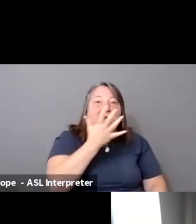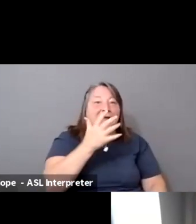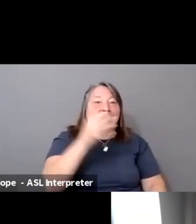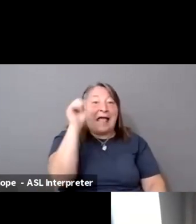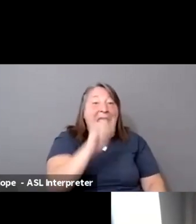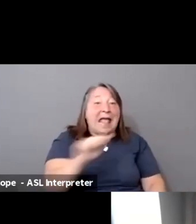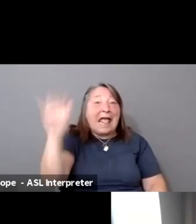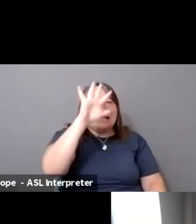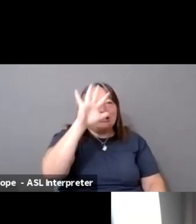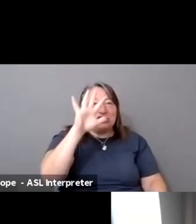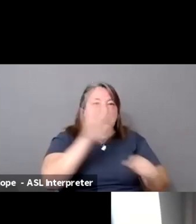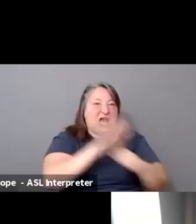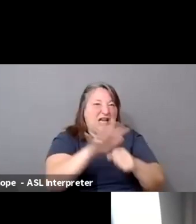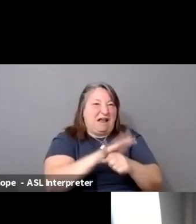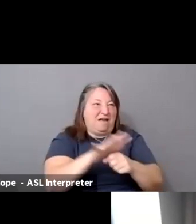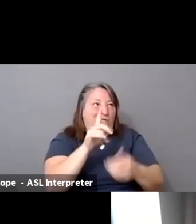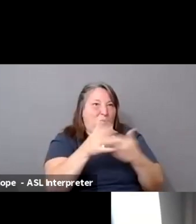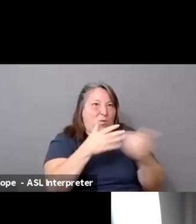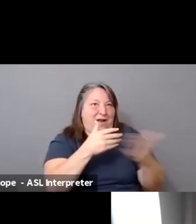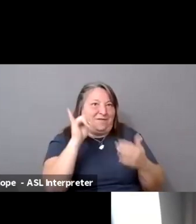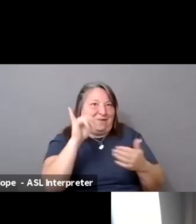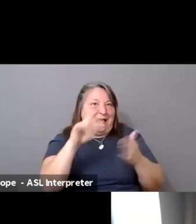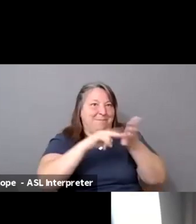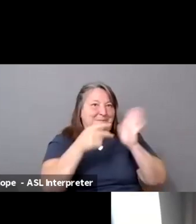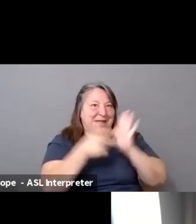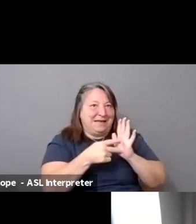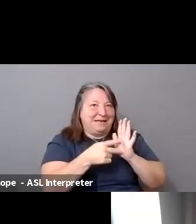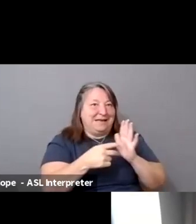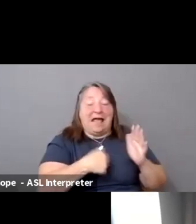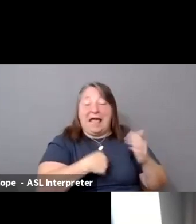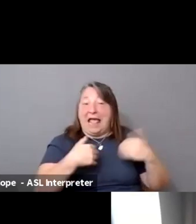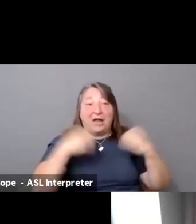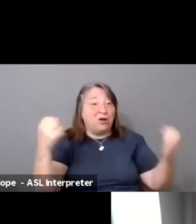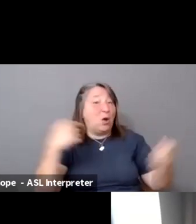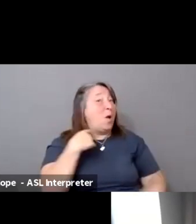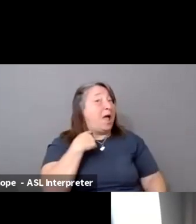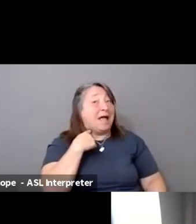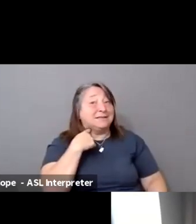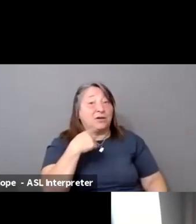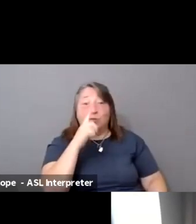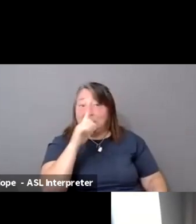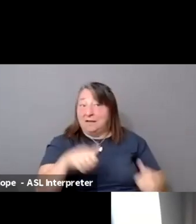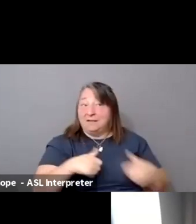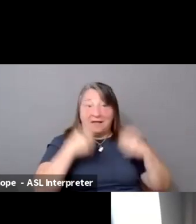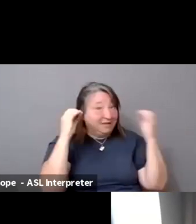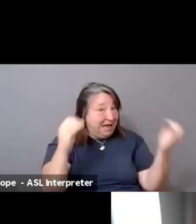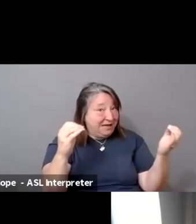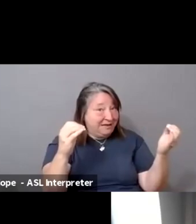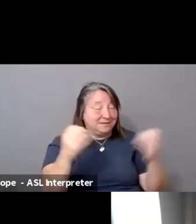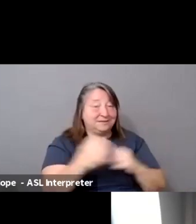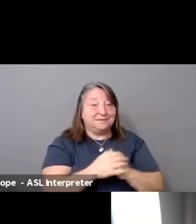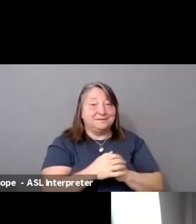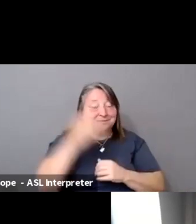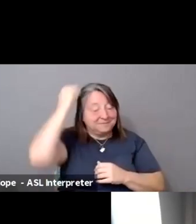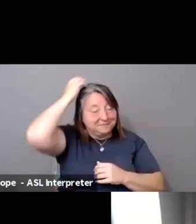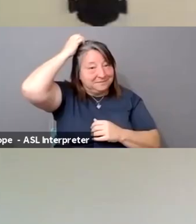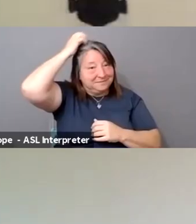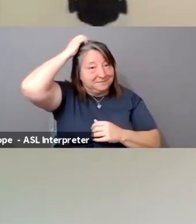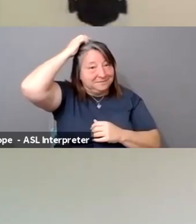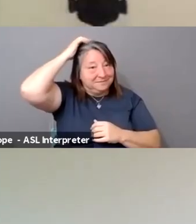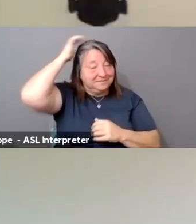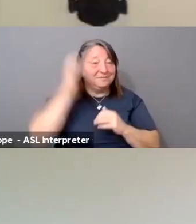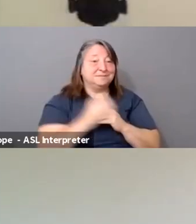of Asian enough was. And, you know, I didn't have an accent in real life and I didn't